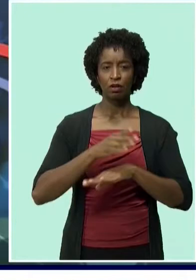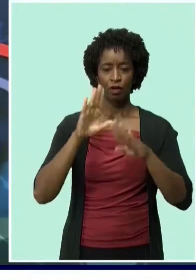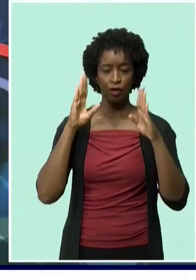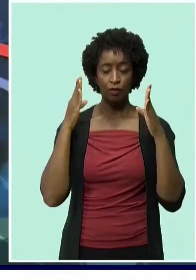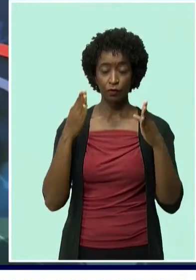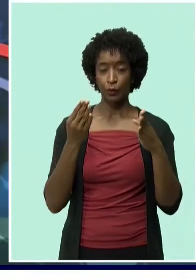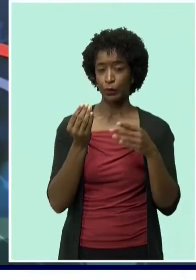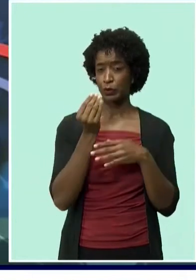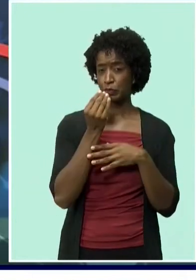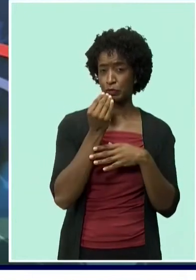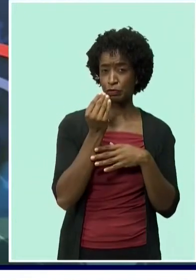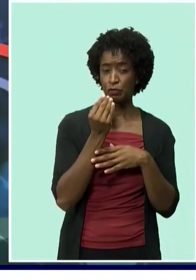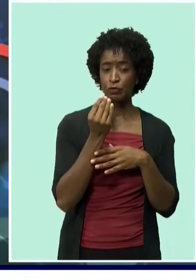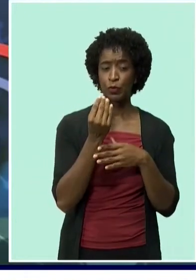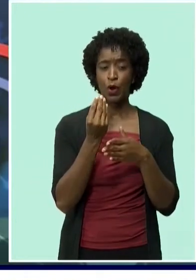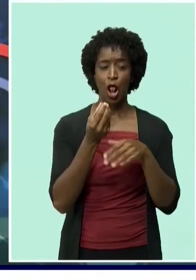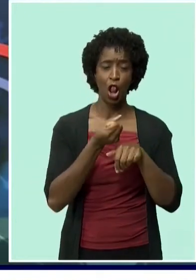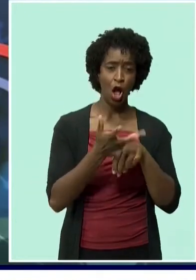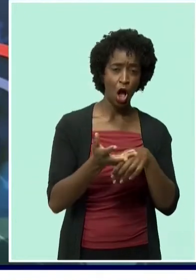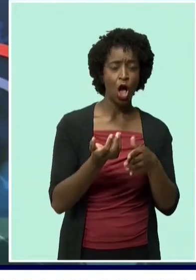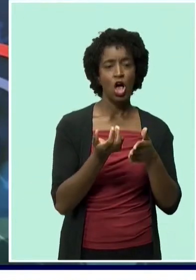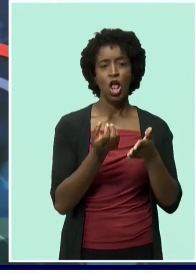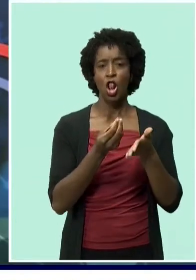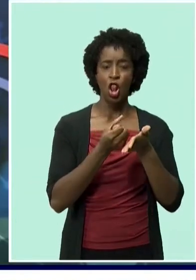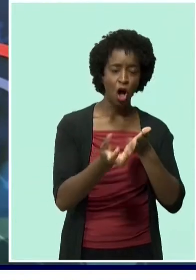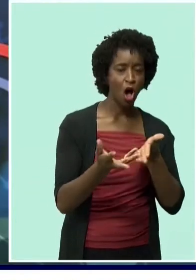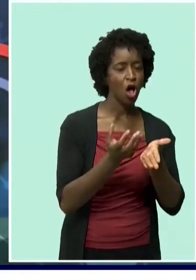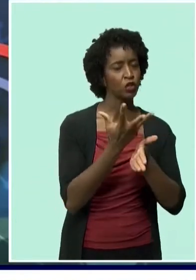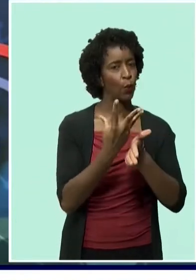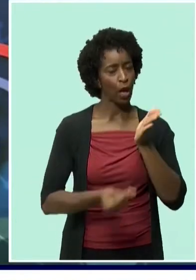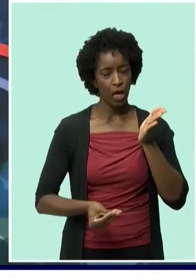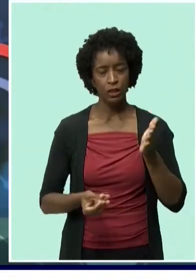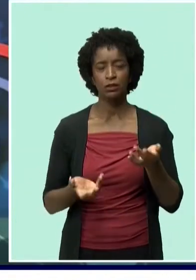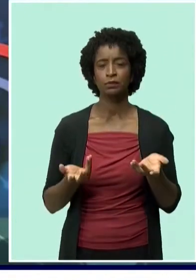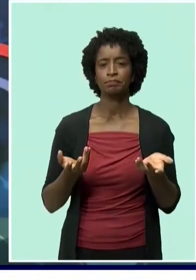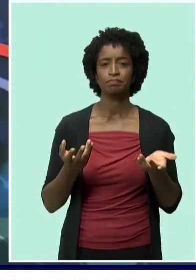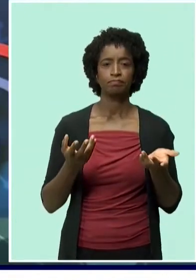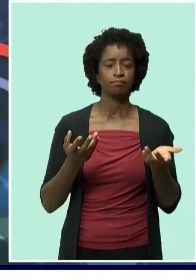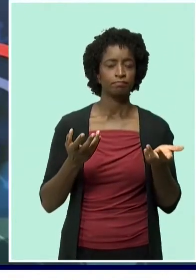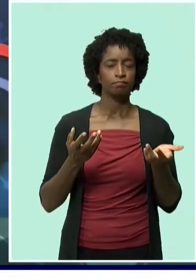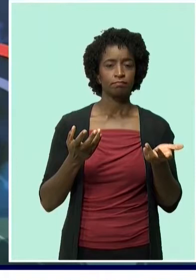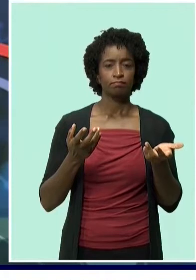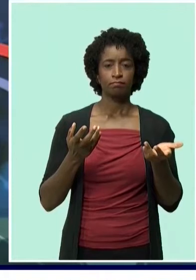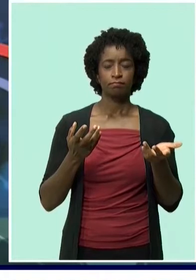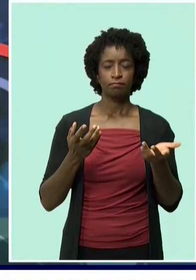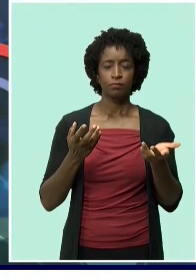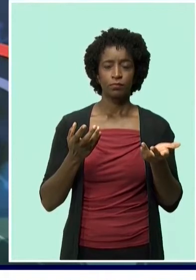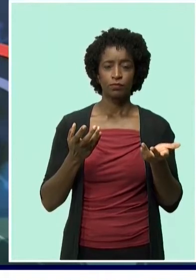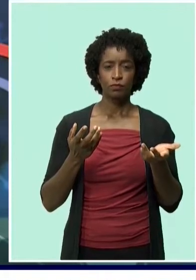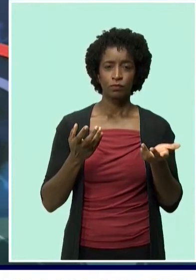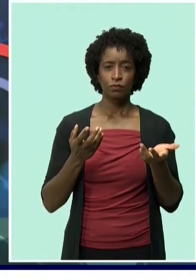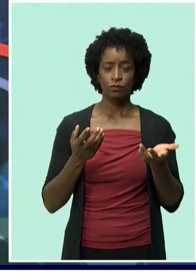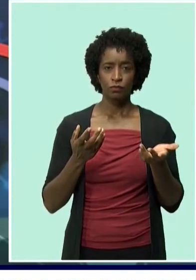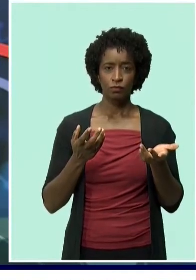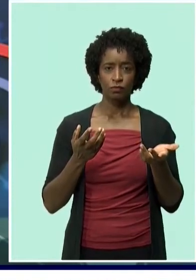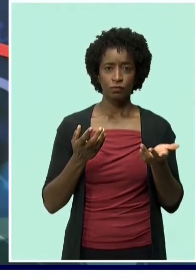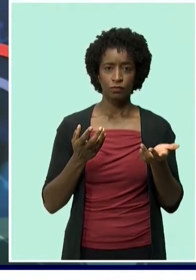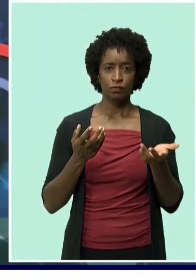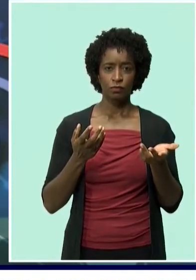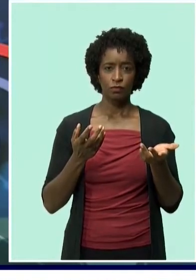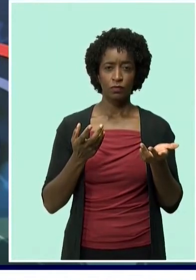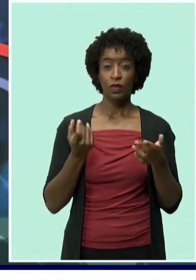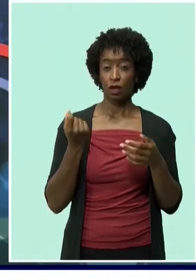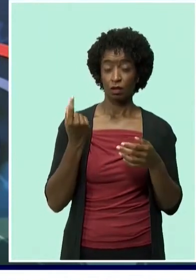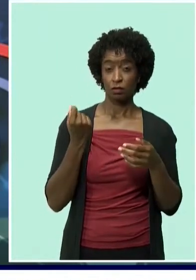29th. The Food and Agricultural Organization, in its latest report on the state of food security and nutrition in the world, revealed the number